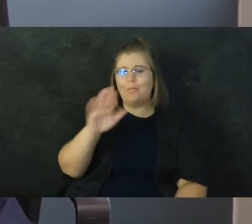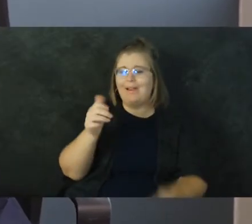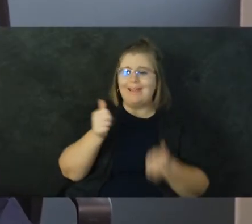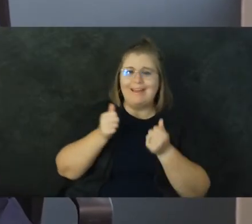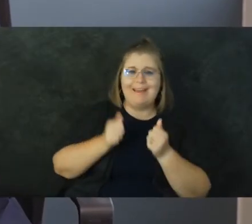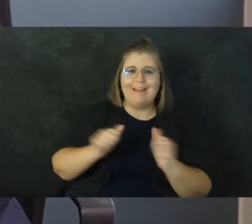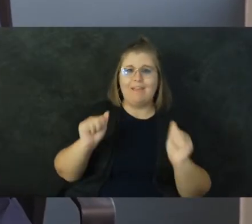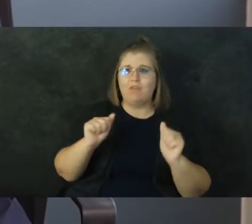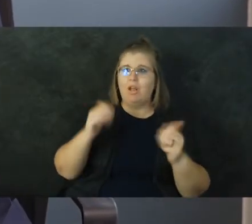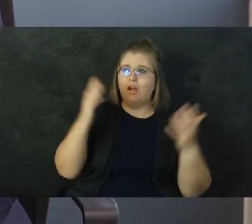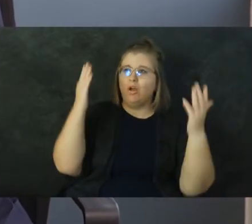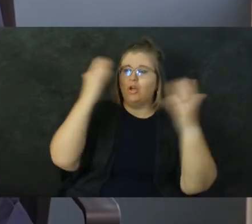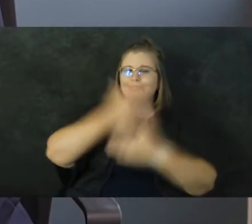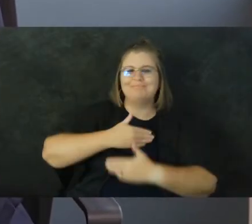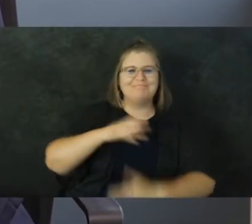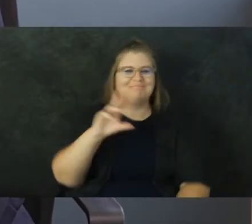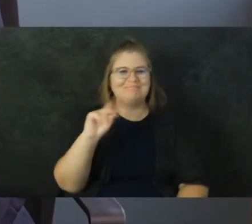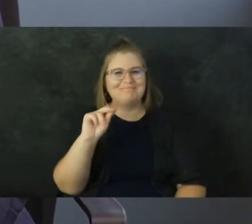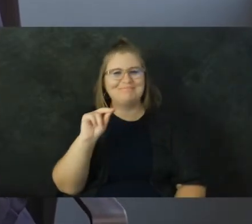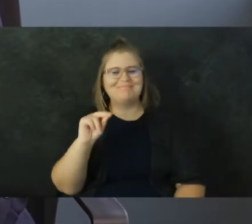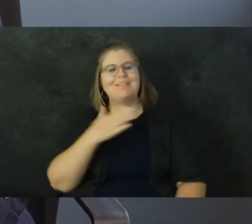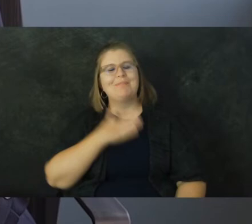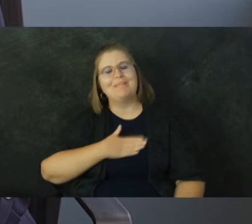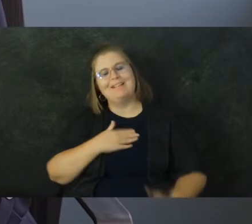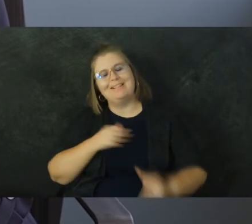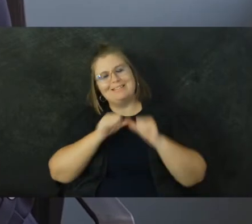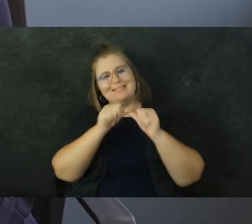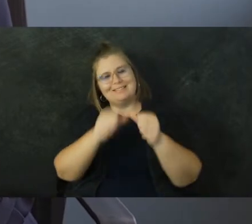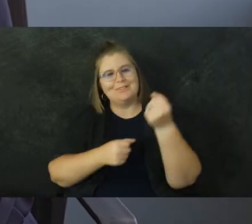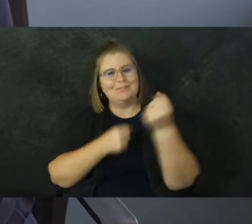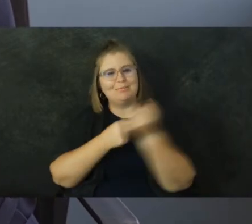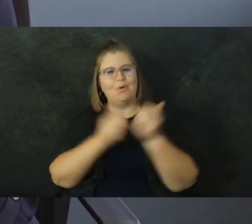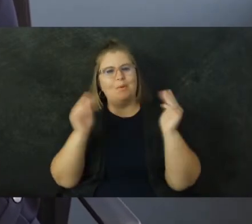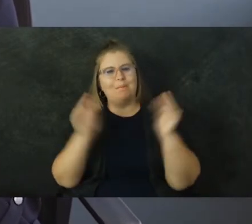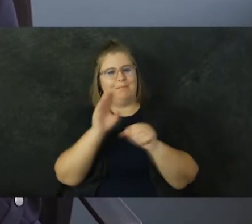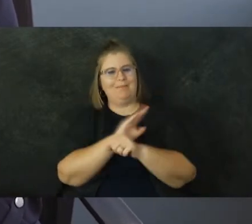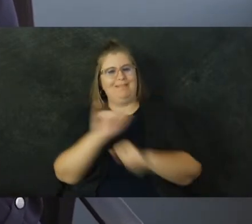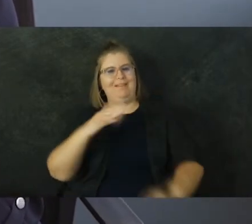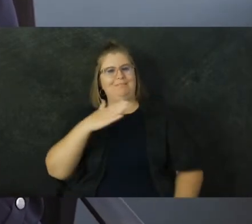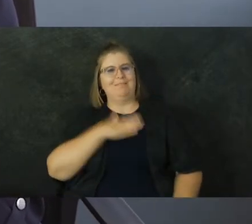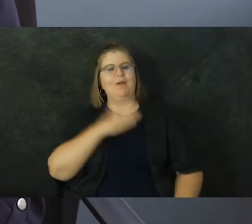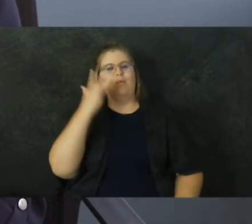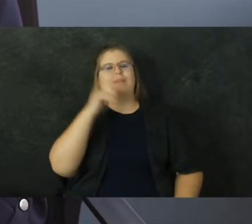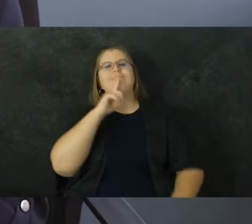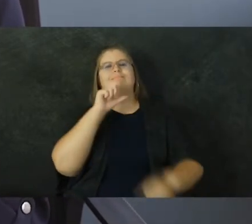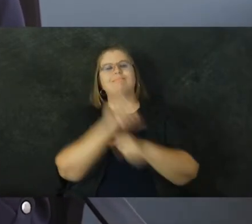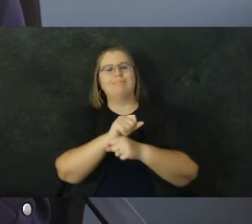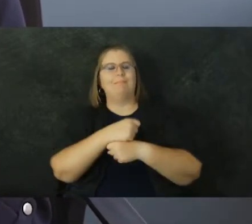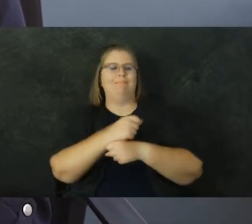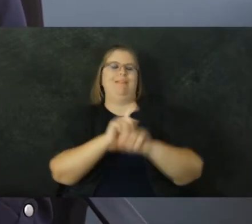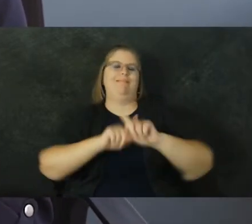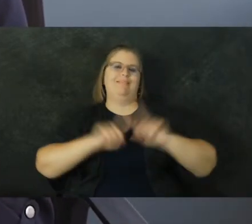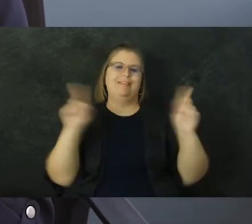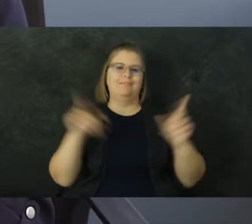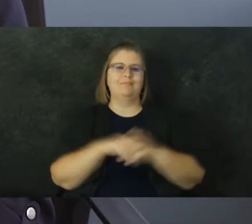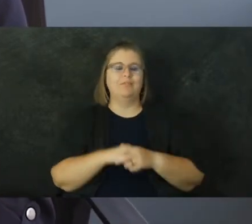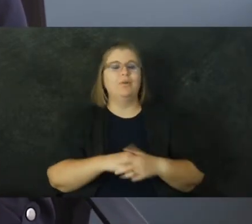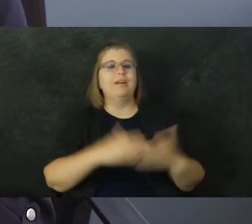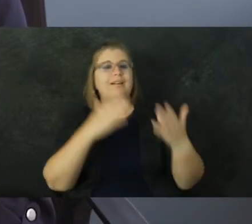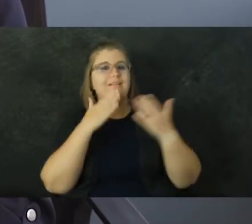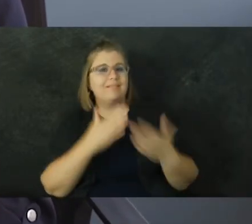you. Your efforts do not go unnoticed. Please continue to support small businesses like mine, because you are truly making a